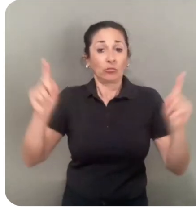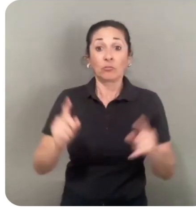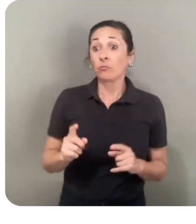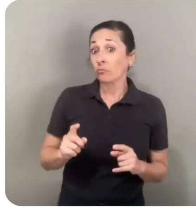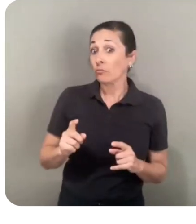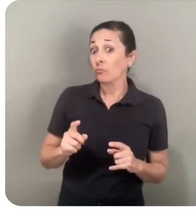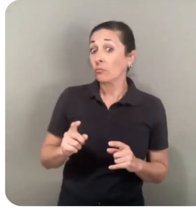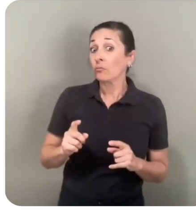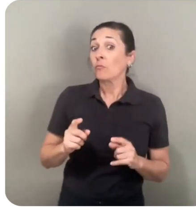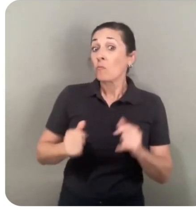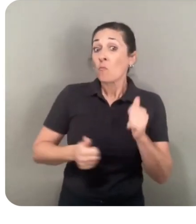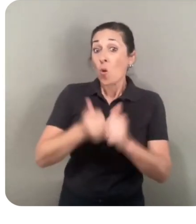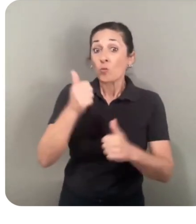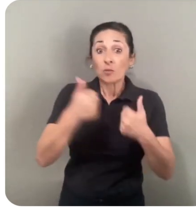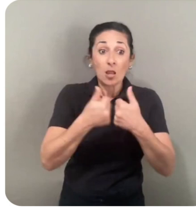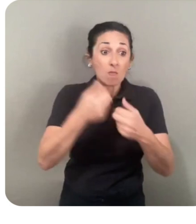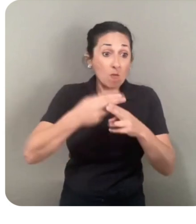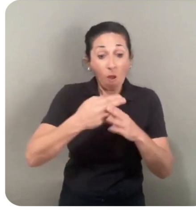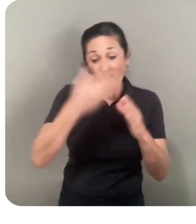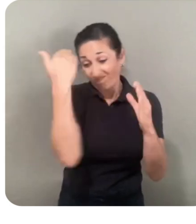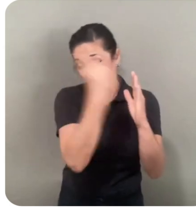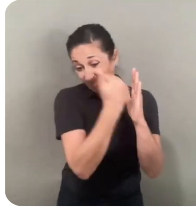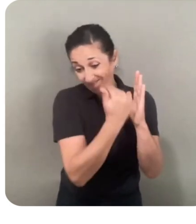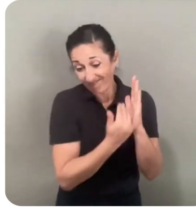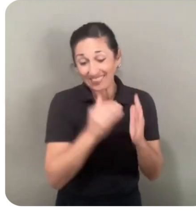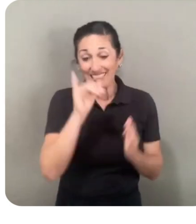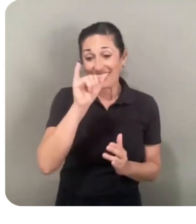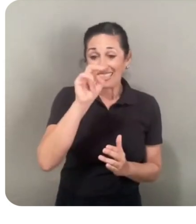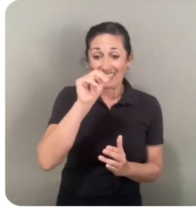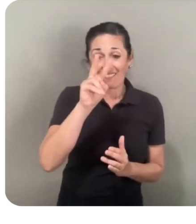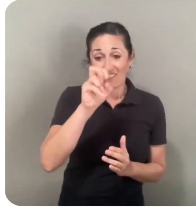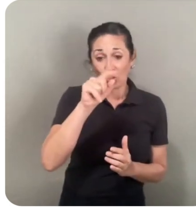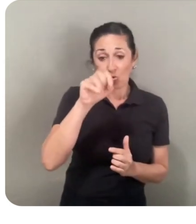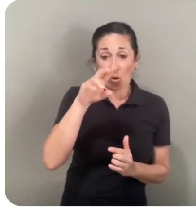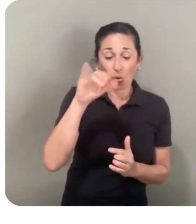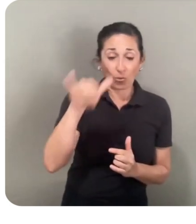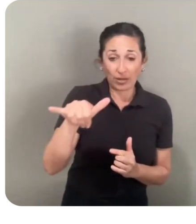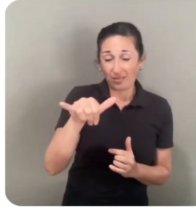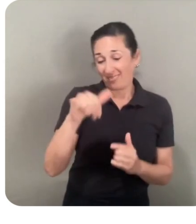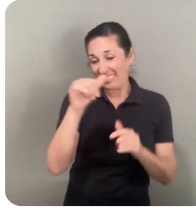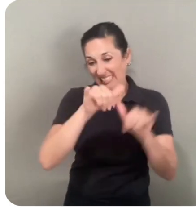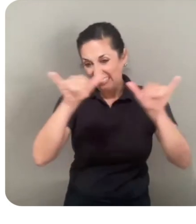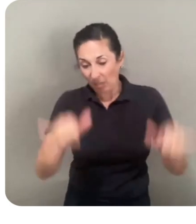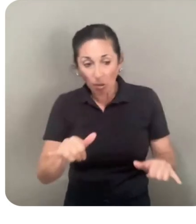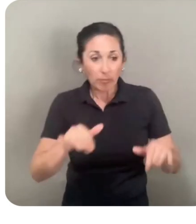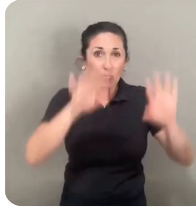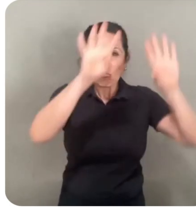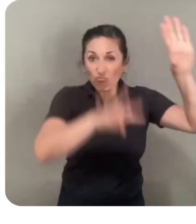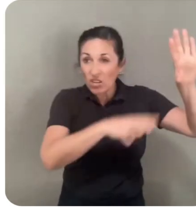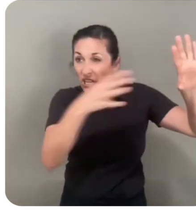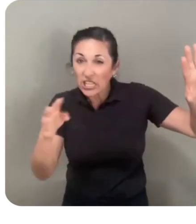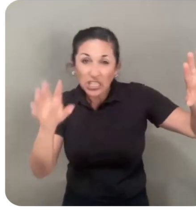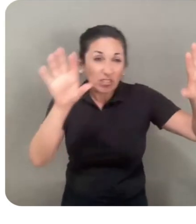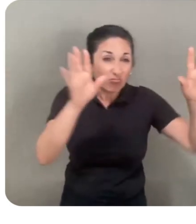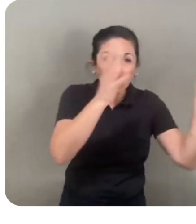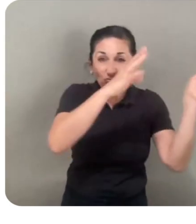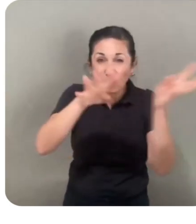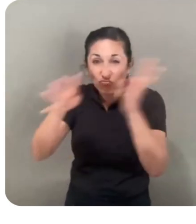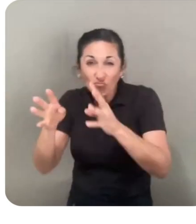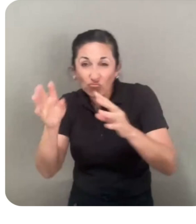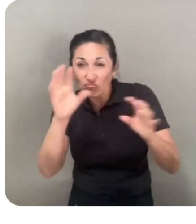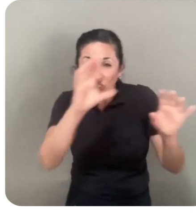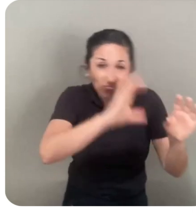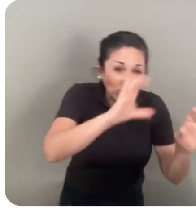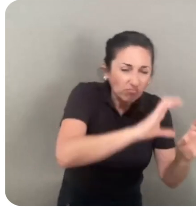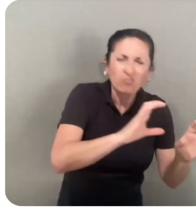inventory system. It's usually a grid with sorting and searching. We thought, how can we make